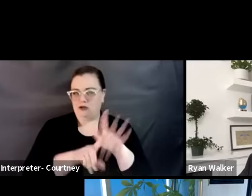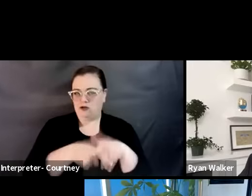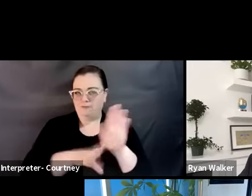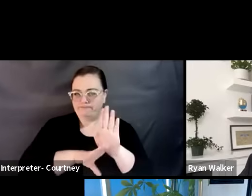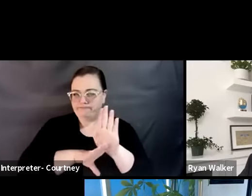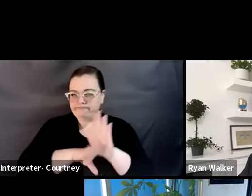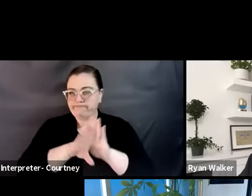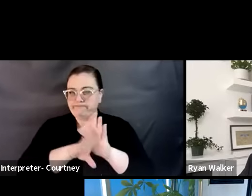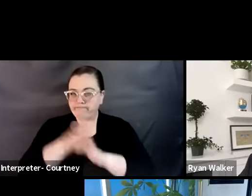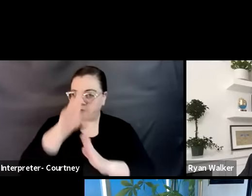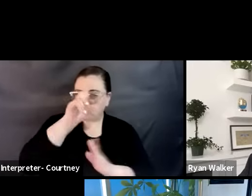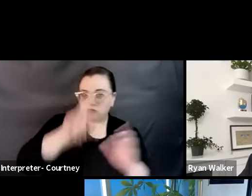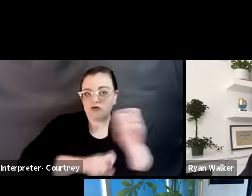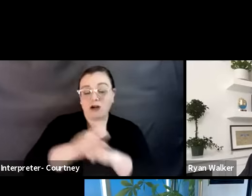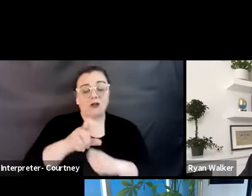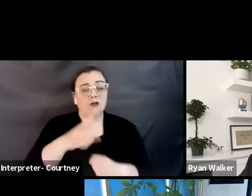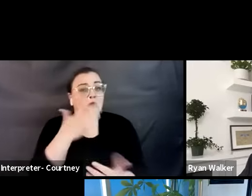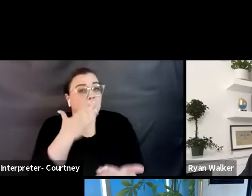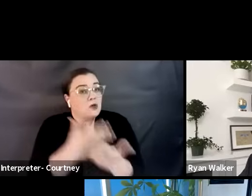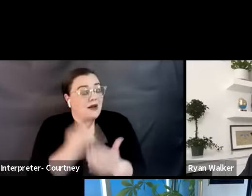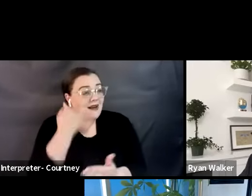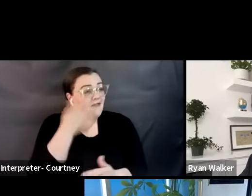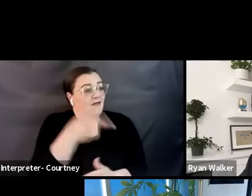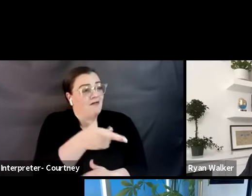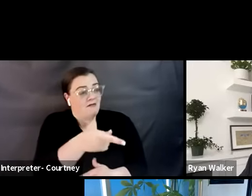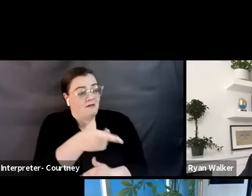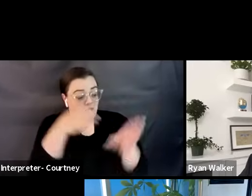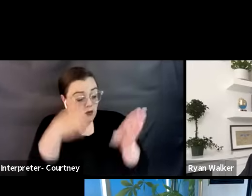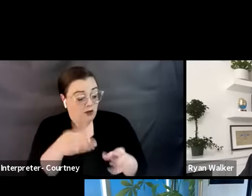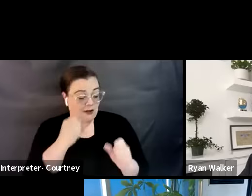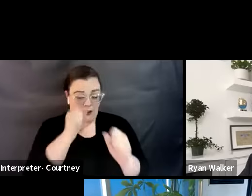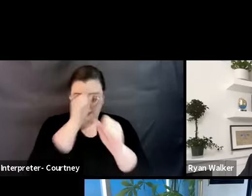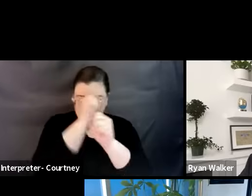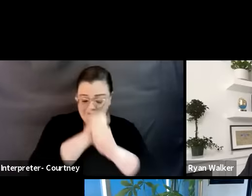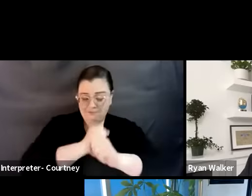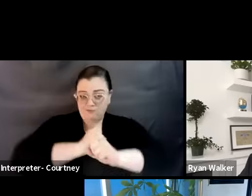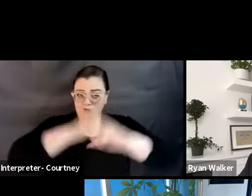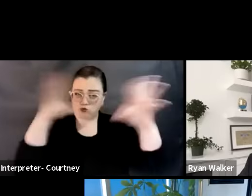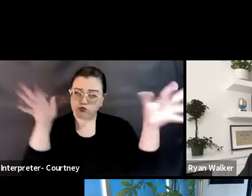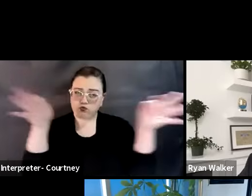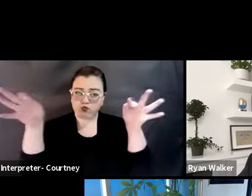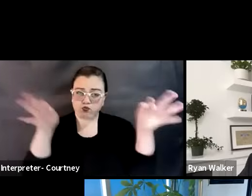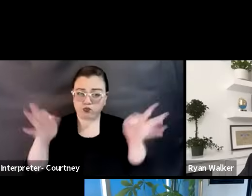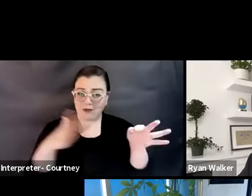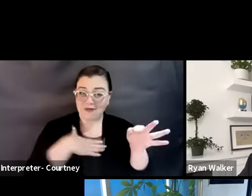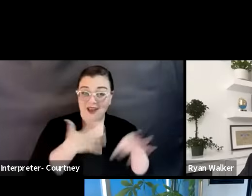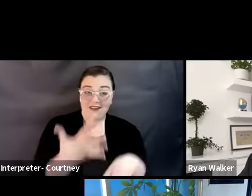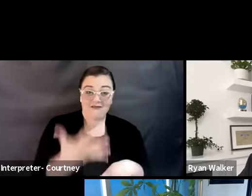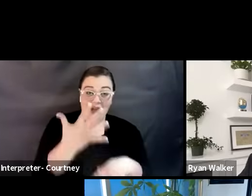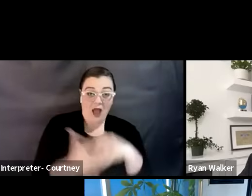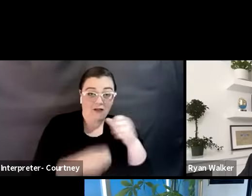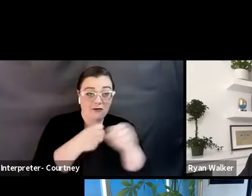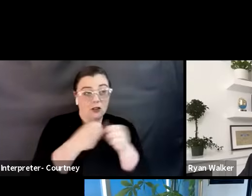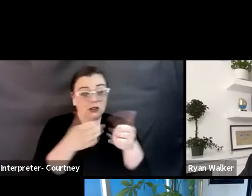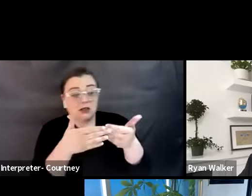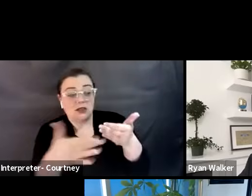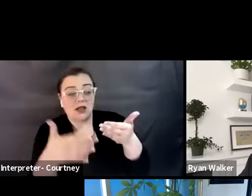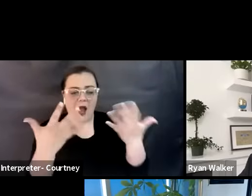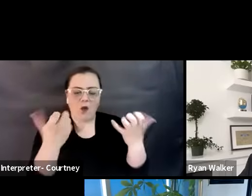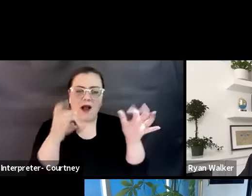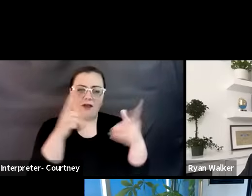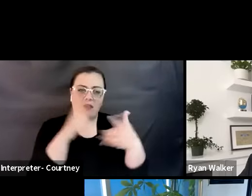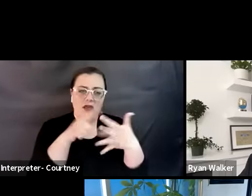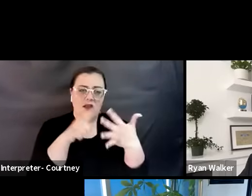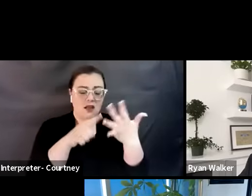direction of this is who I want to be in 5 years. This is who I want to be in 10 years. This is what I want to achieve. I want to be in film. I want to